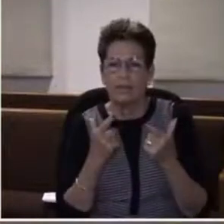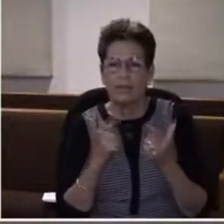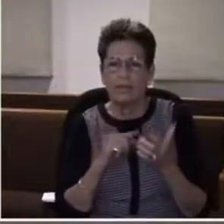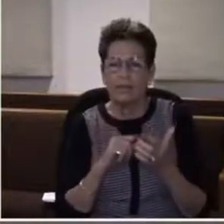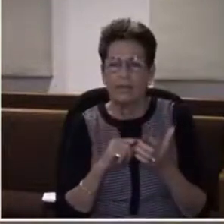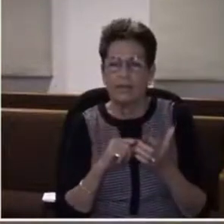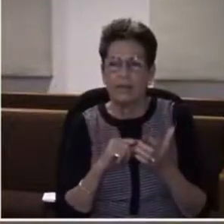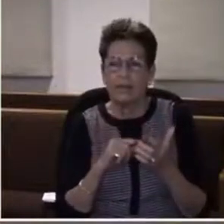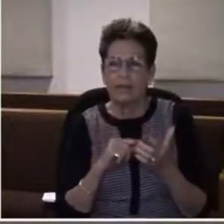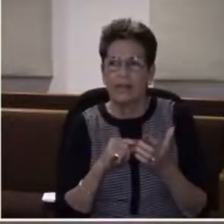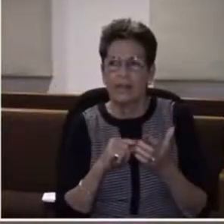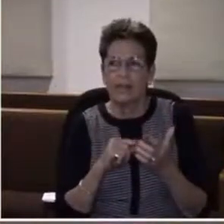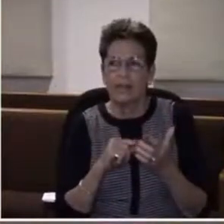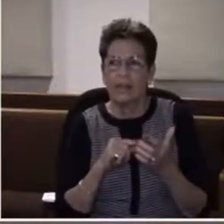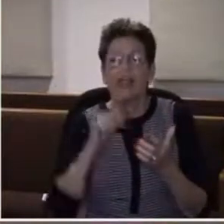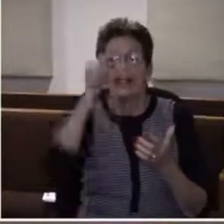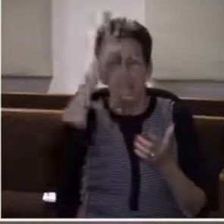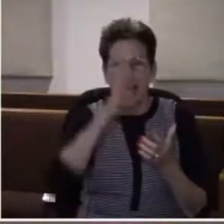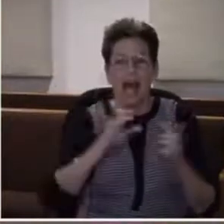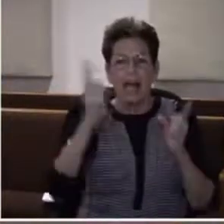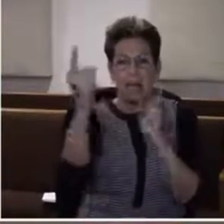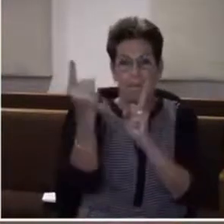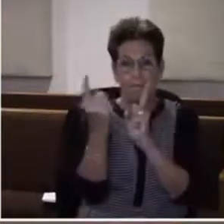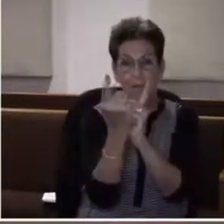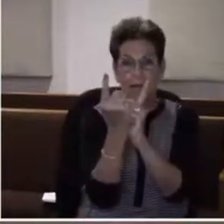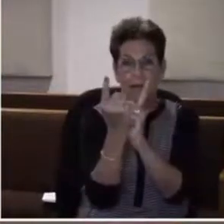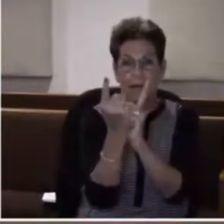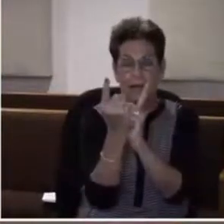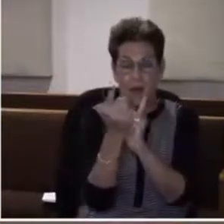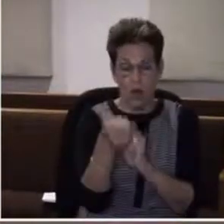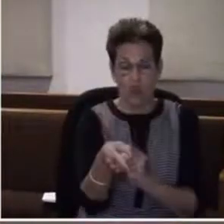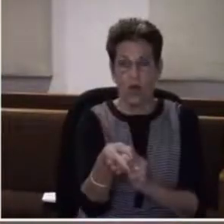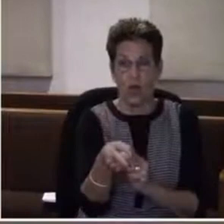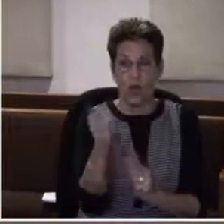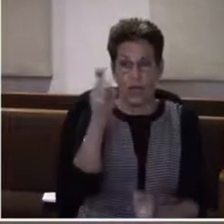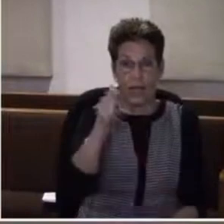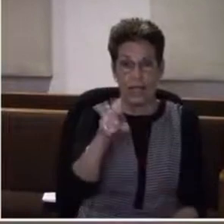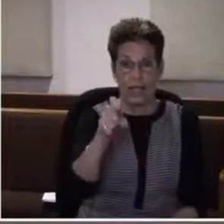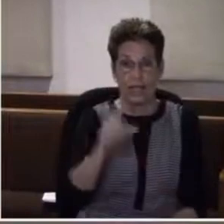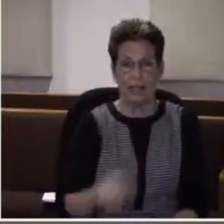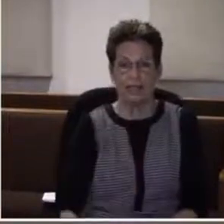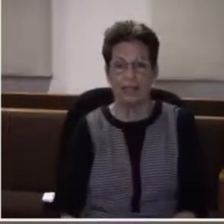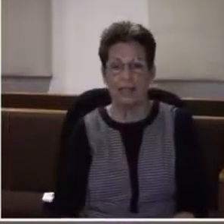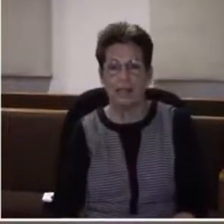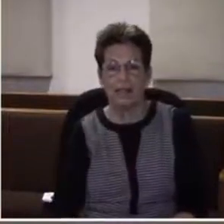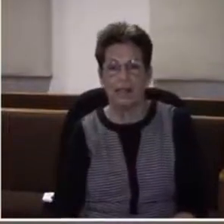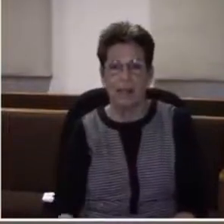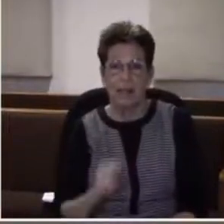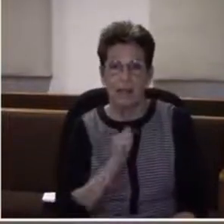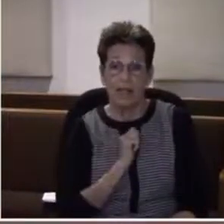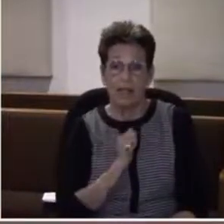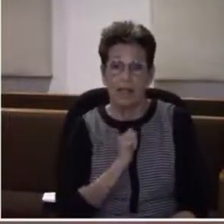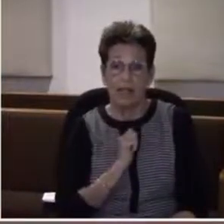meeting her need. Pastor, my life stinks.